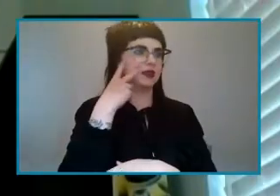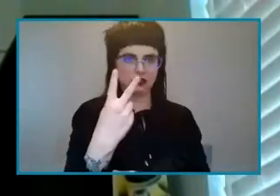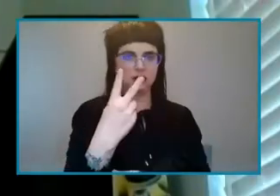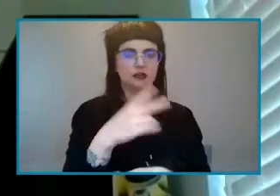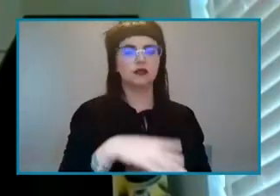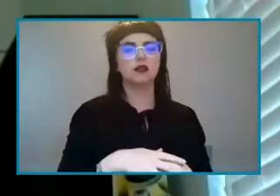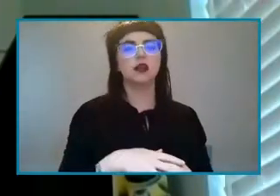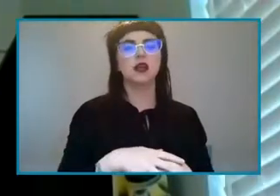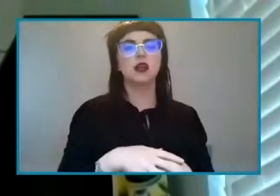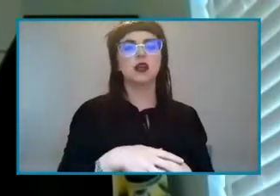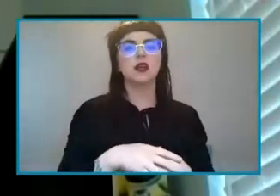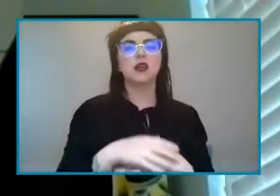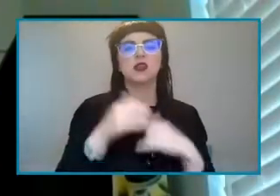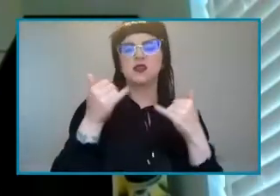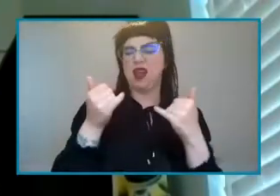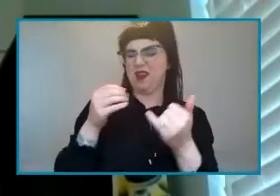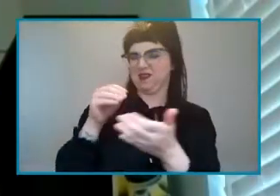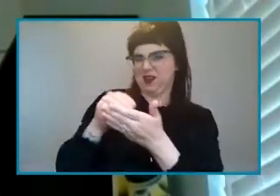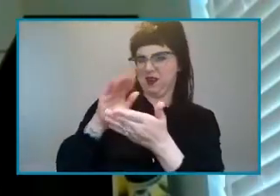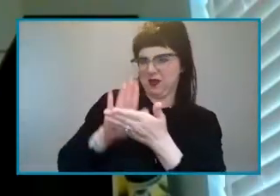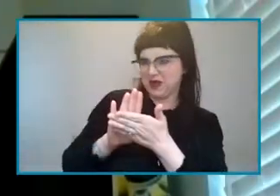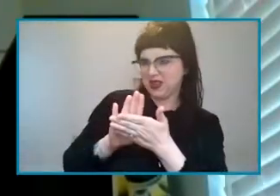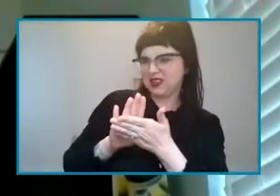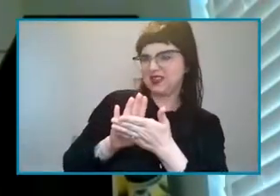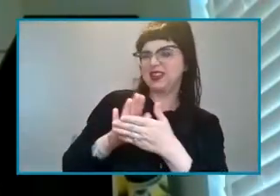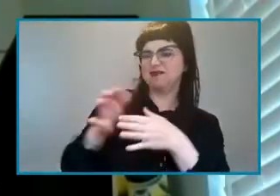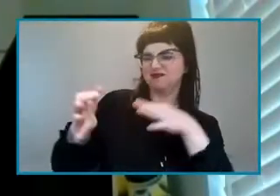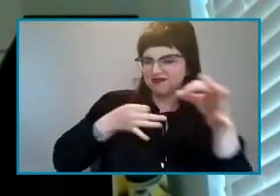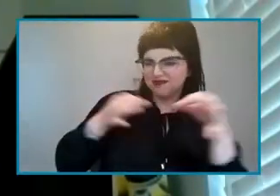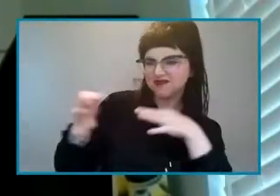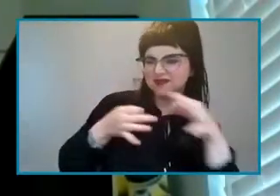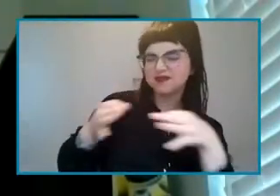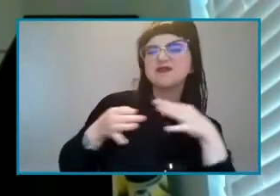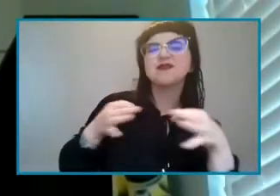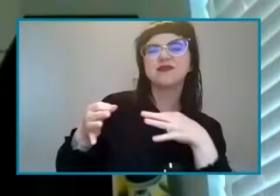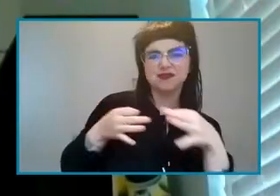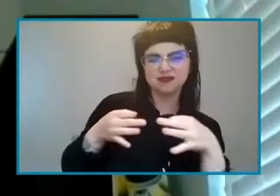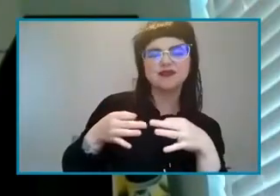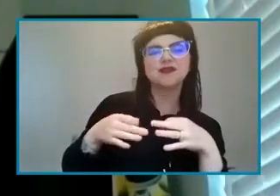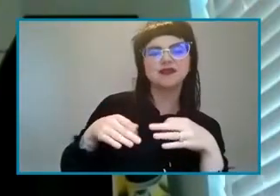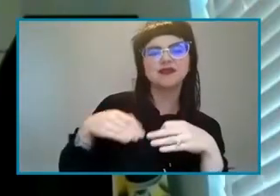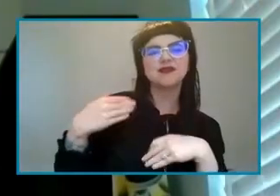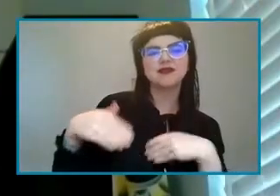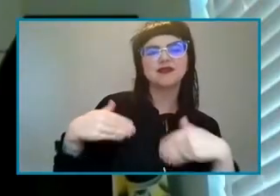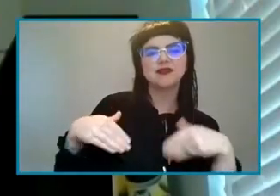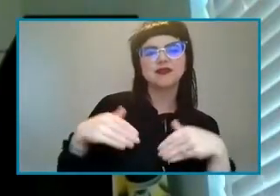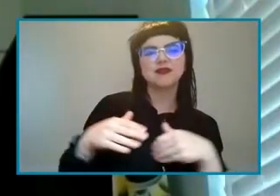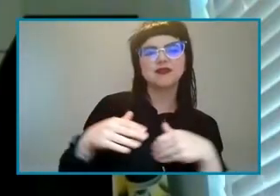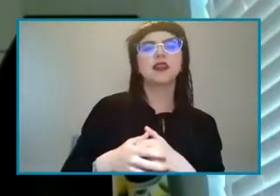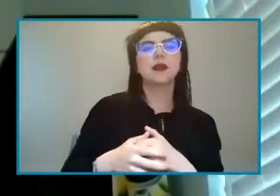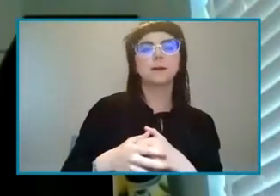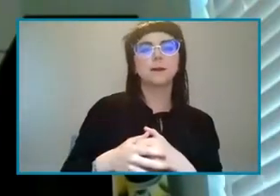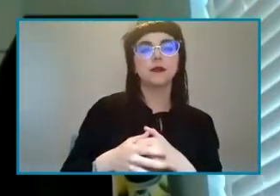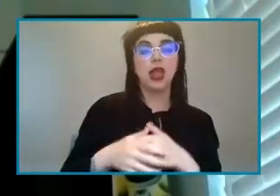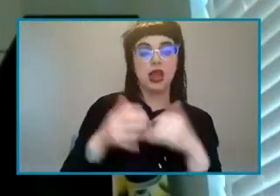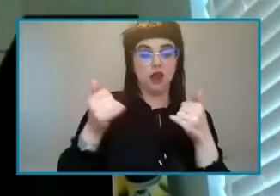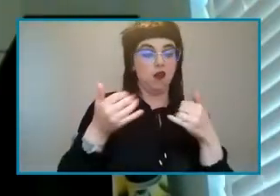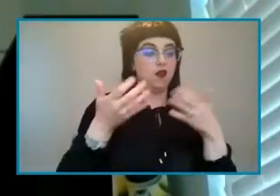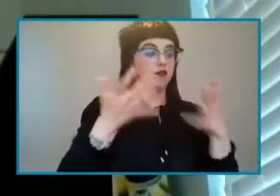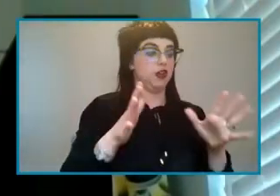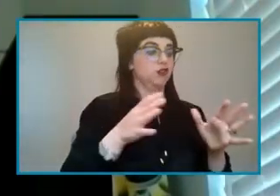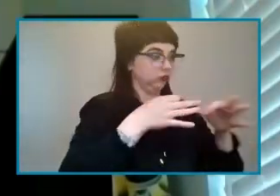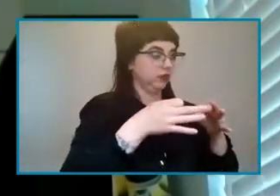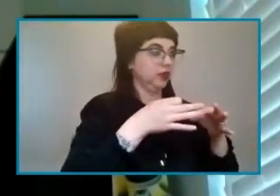to them meant describing it. And so once they did those descriptions, we were able to then take those and start to use those as